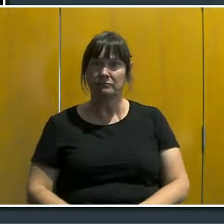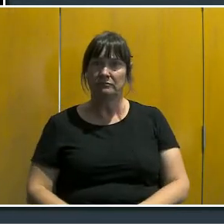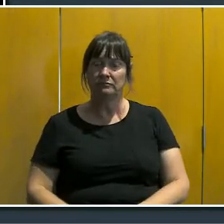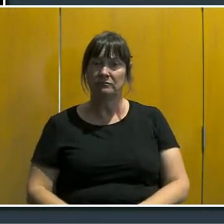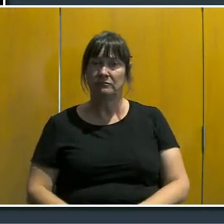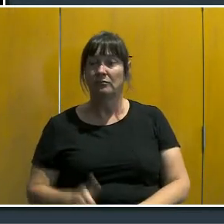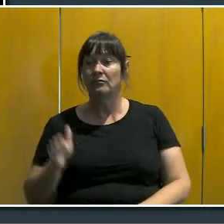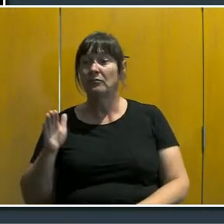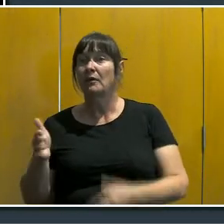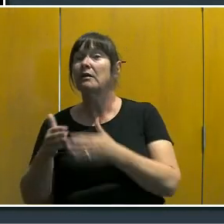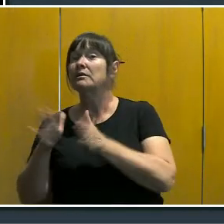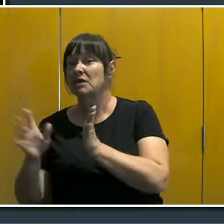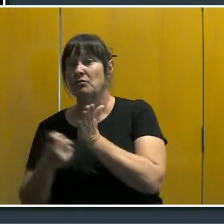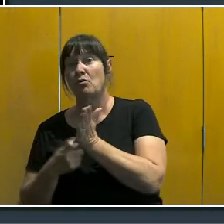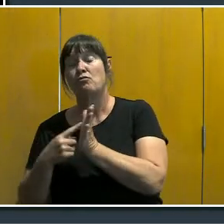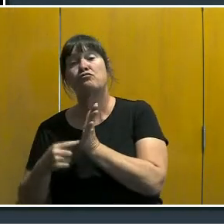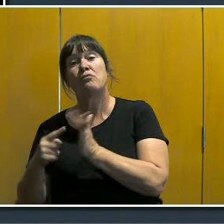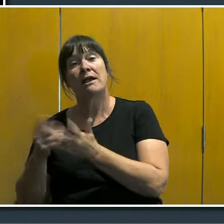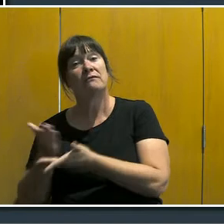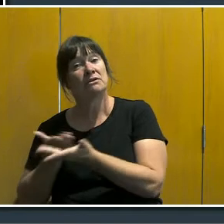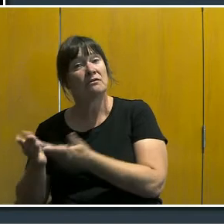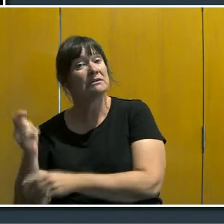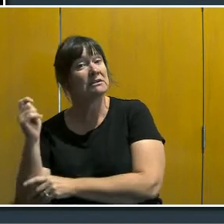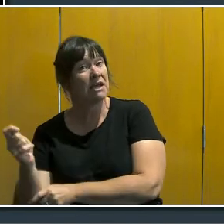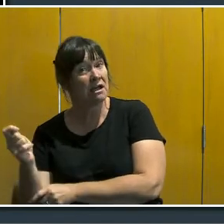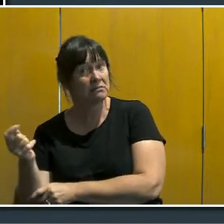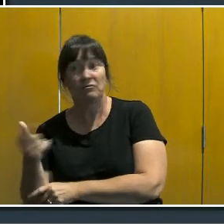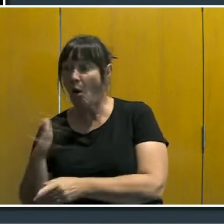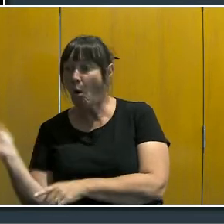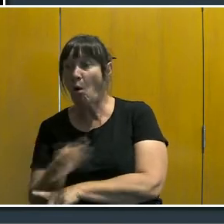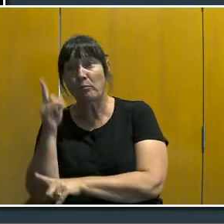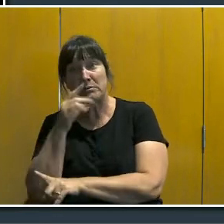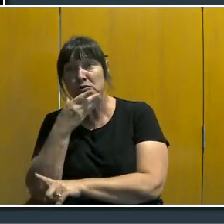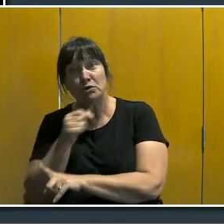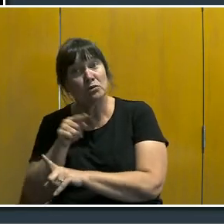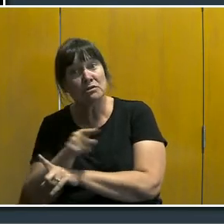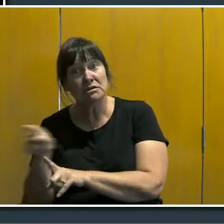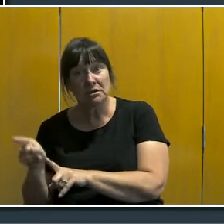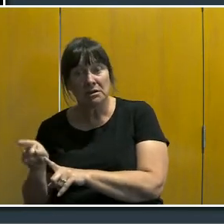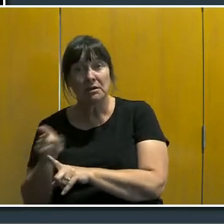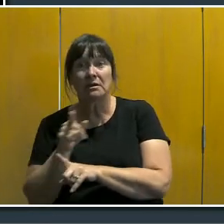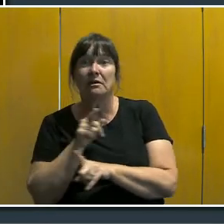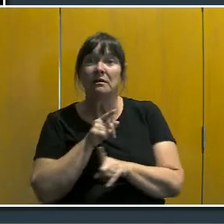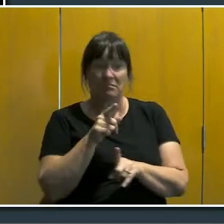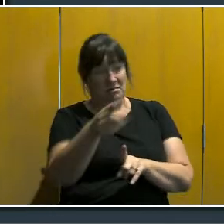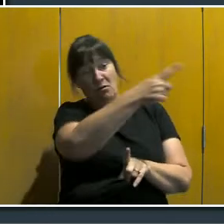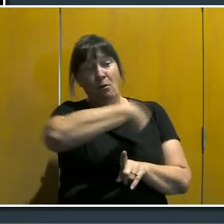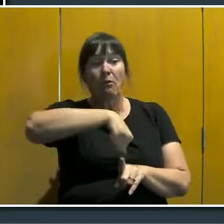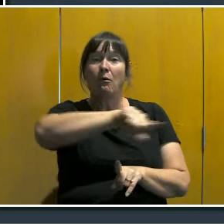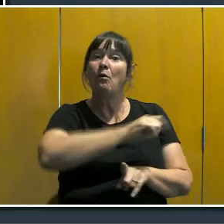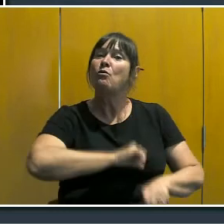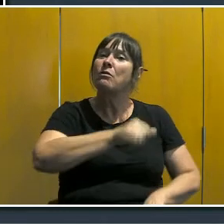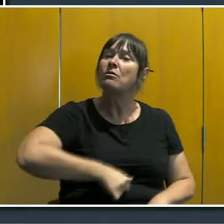in town that are for the common good. It is stated in the website's FAQs that semi-rural properties have access to all the